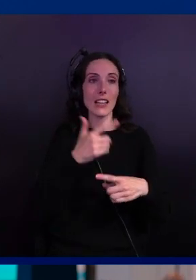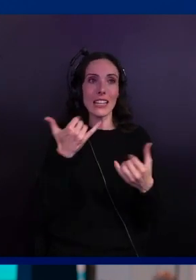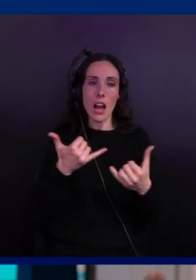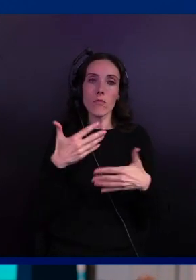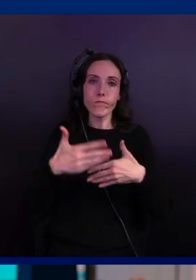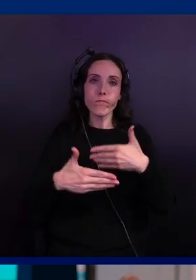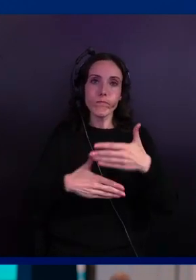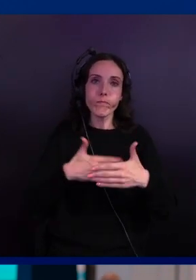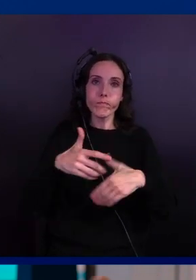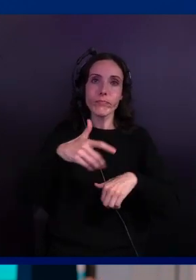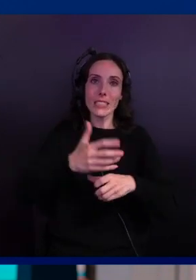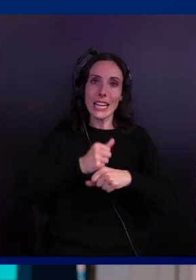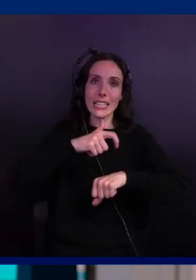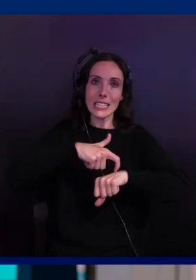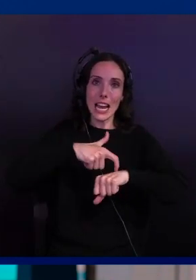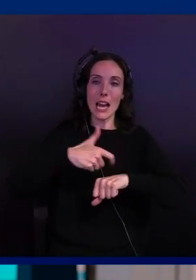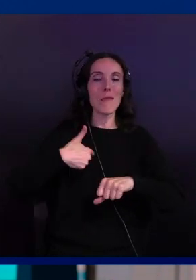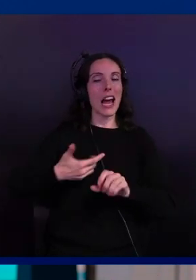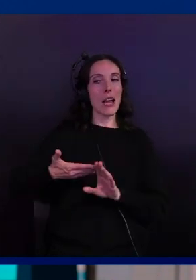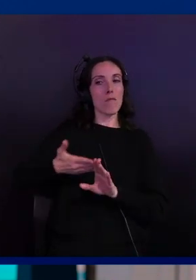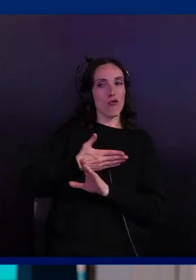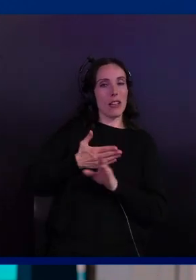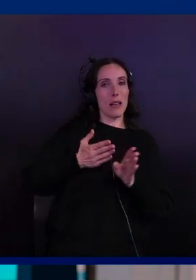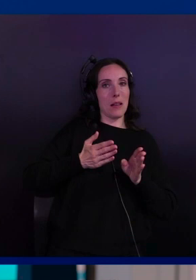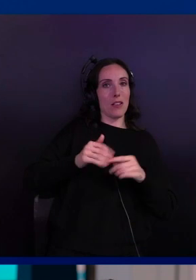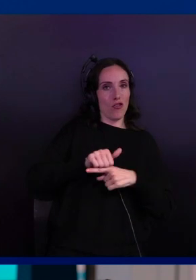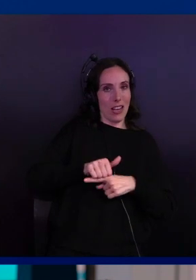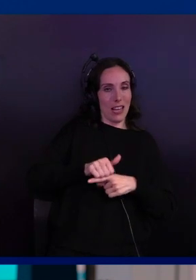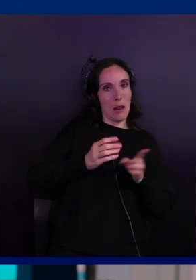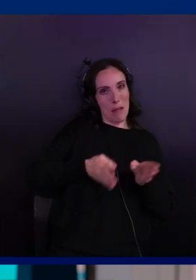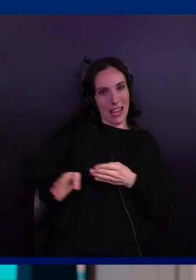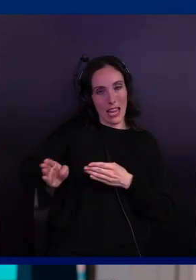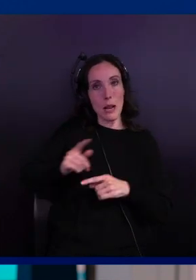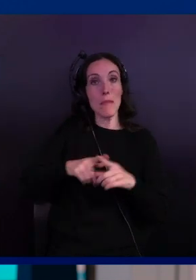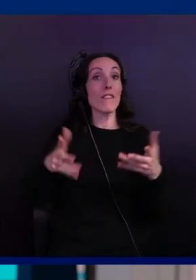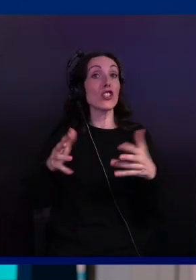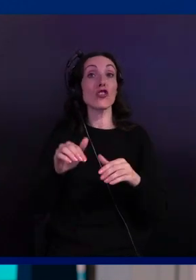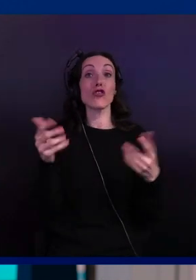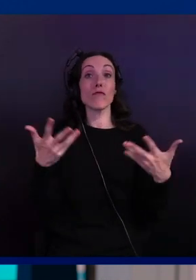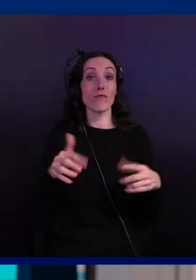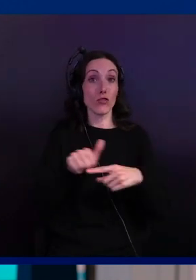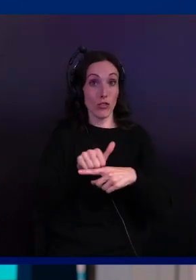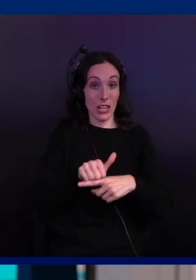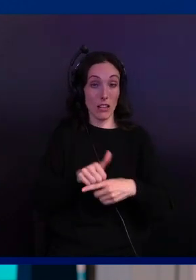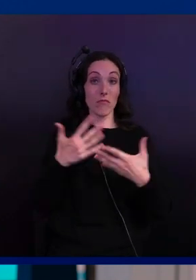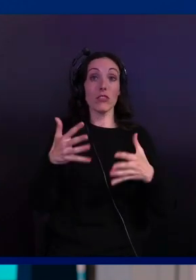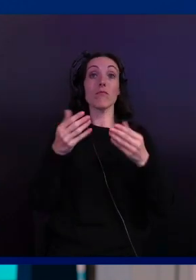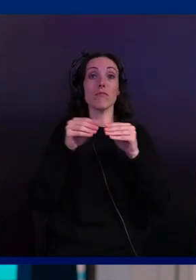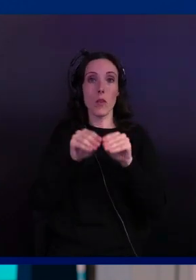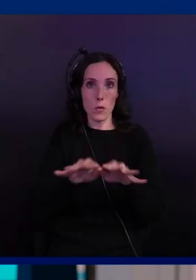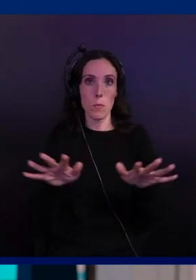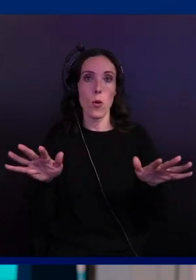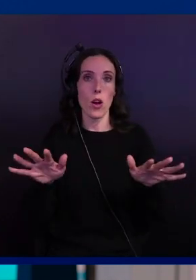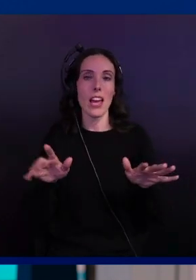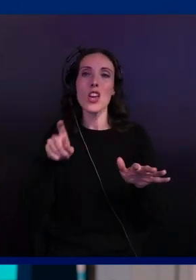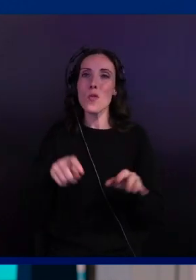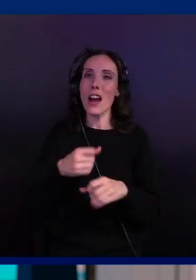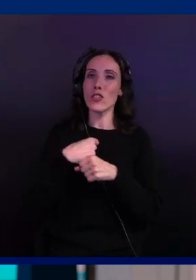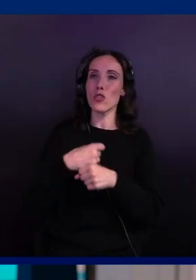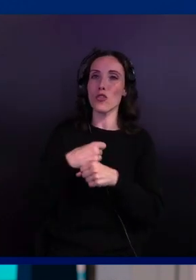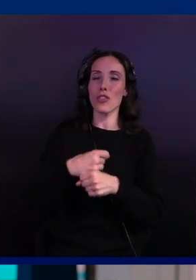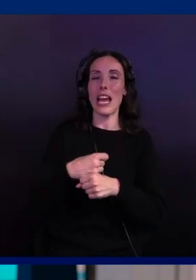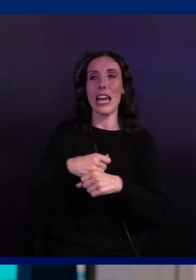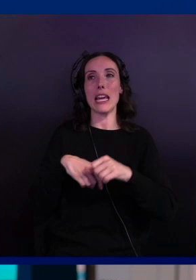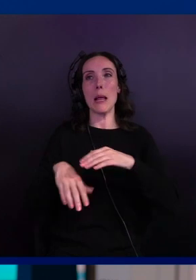time, I pre-train the model. Once the model is ready, you have to deploy it. And then you have to create basically some of